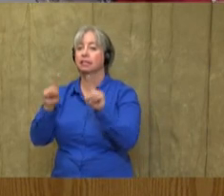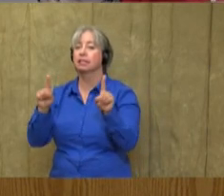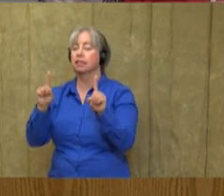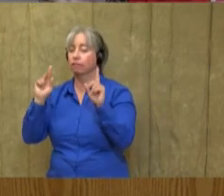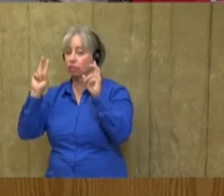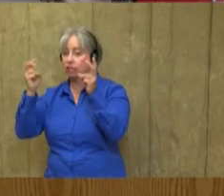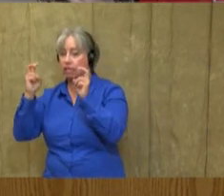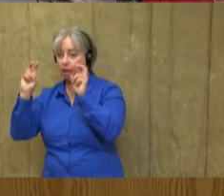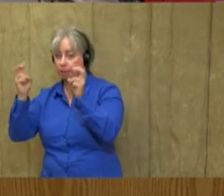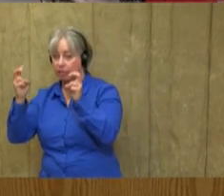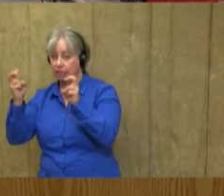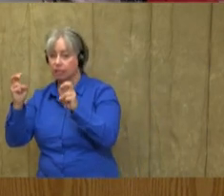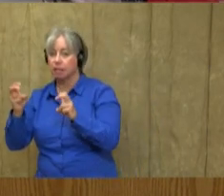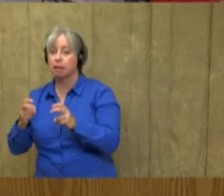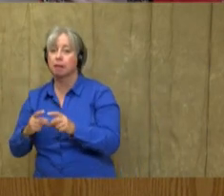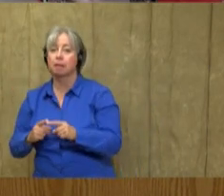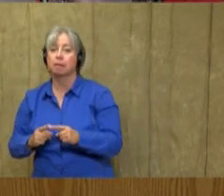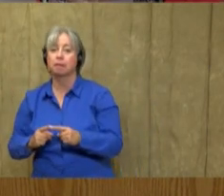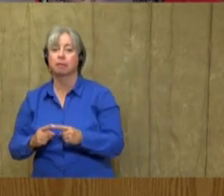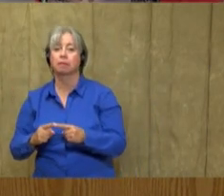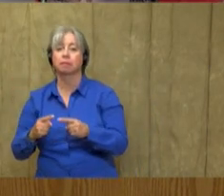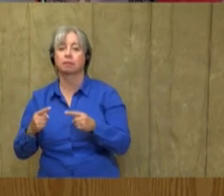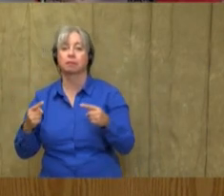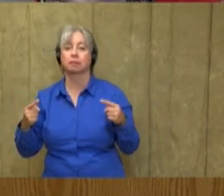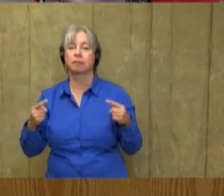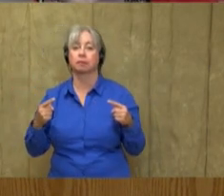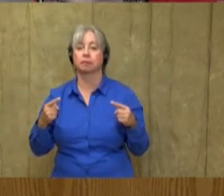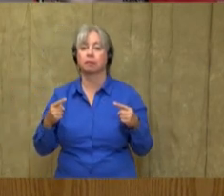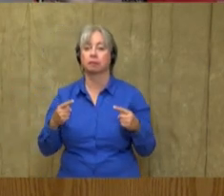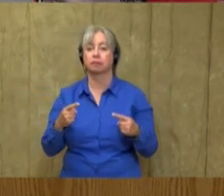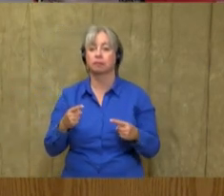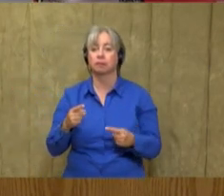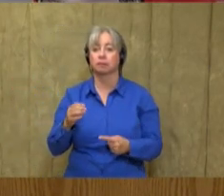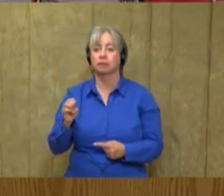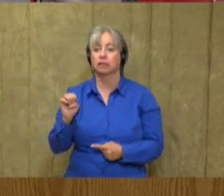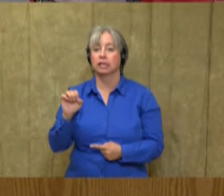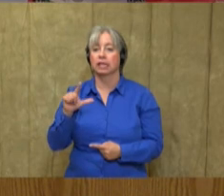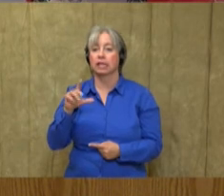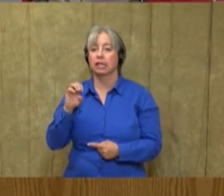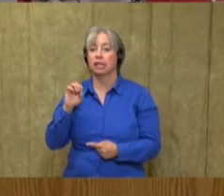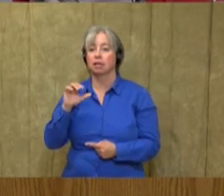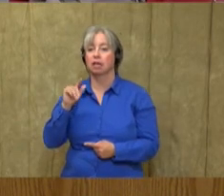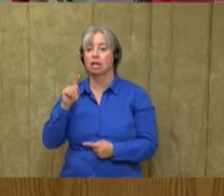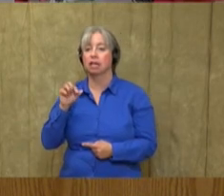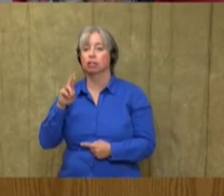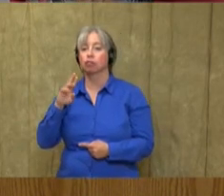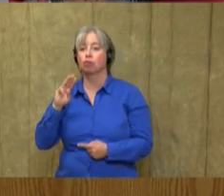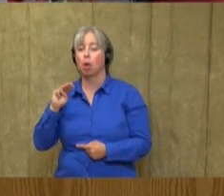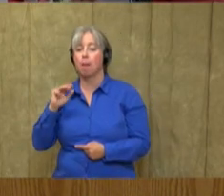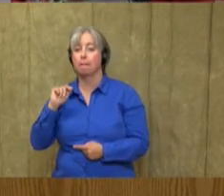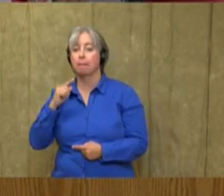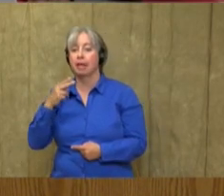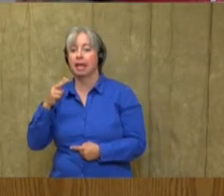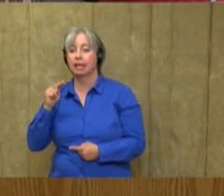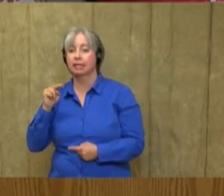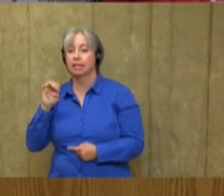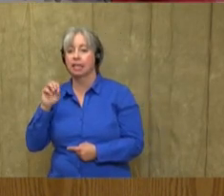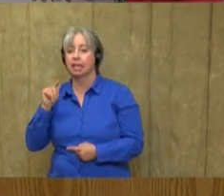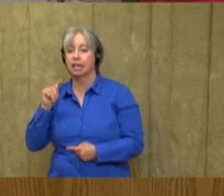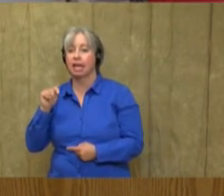energy. But in contrast, electromagnetic waves do not need a medium in order to pass. They can pass through empty